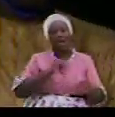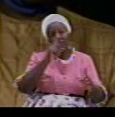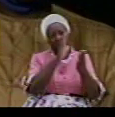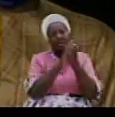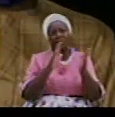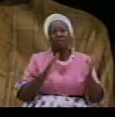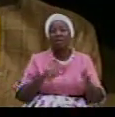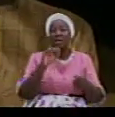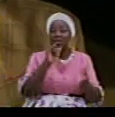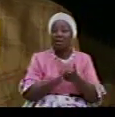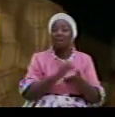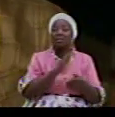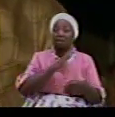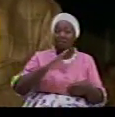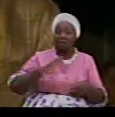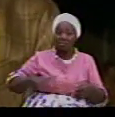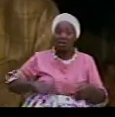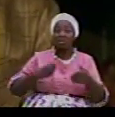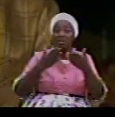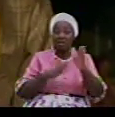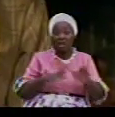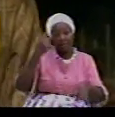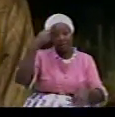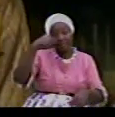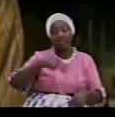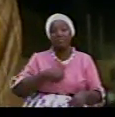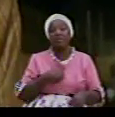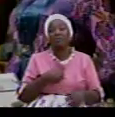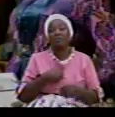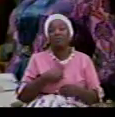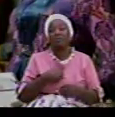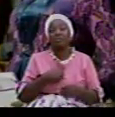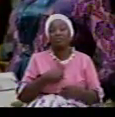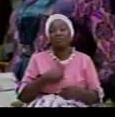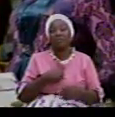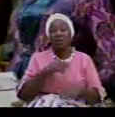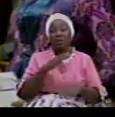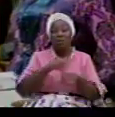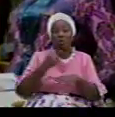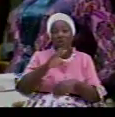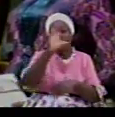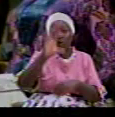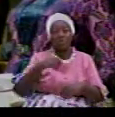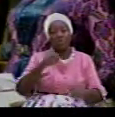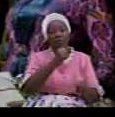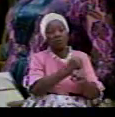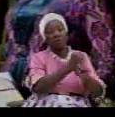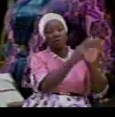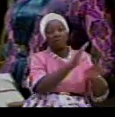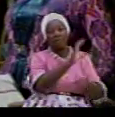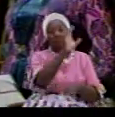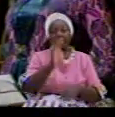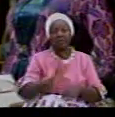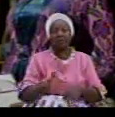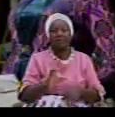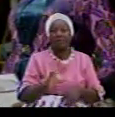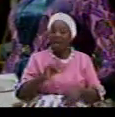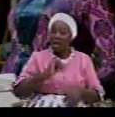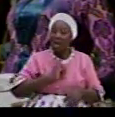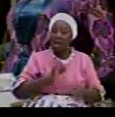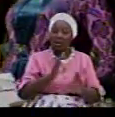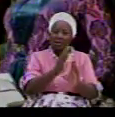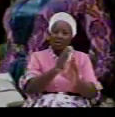that Christ died for me on the cross of Calvary. I